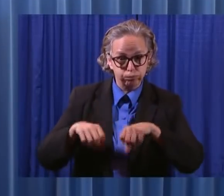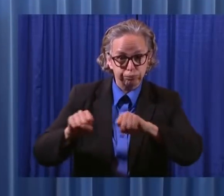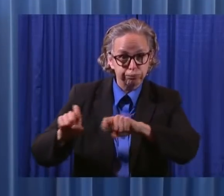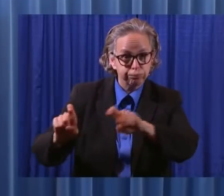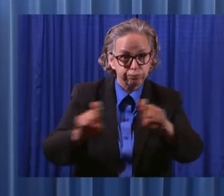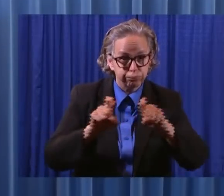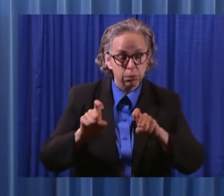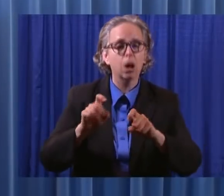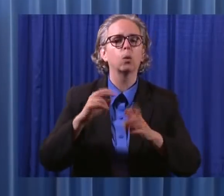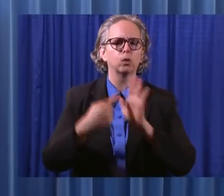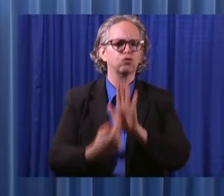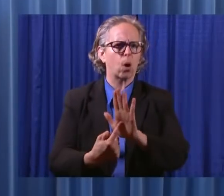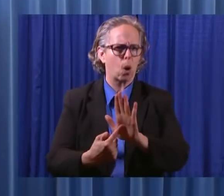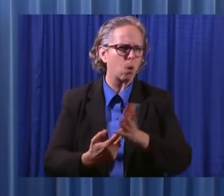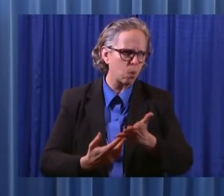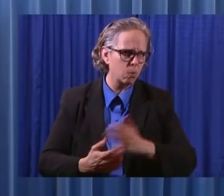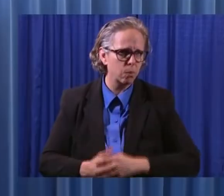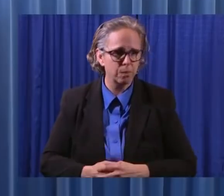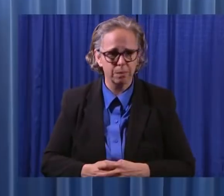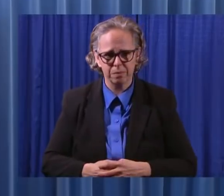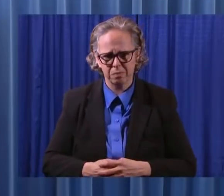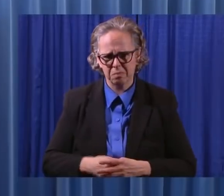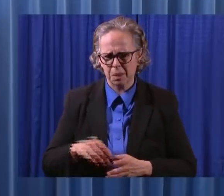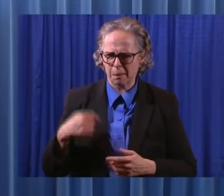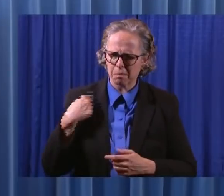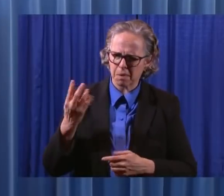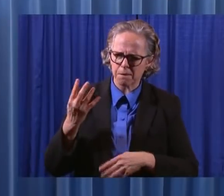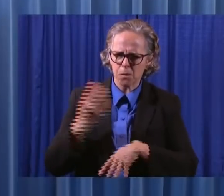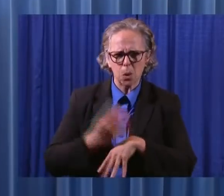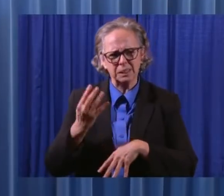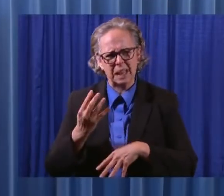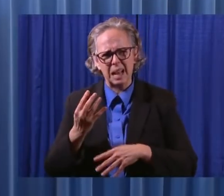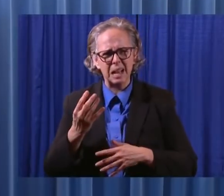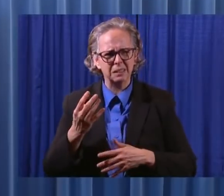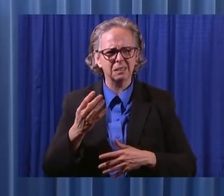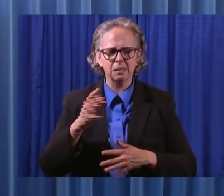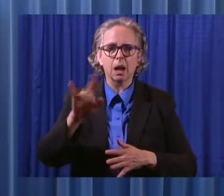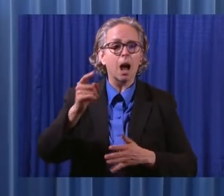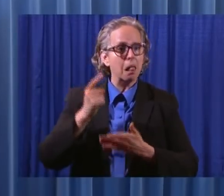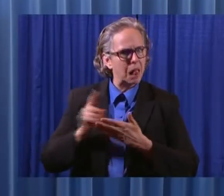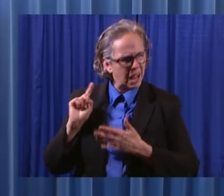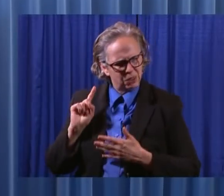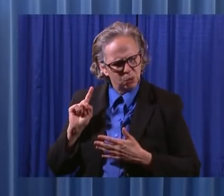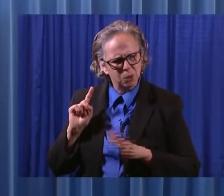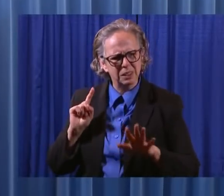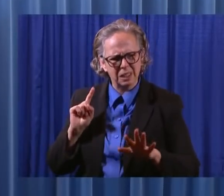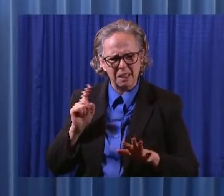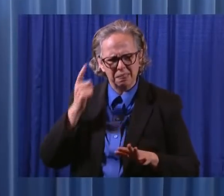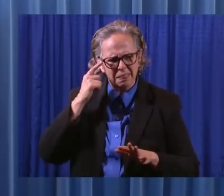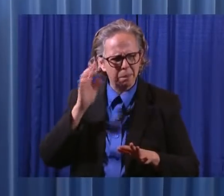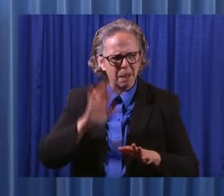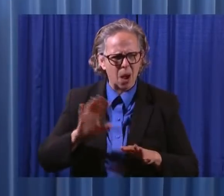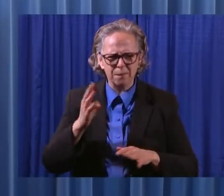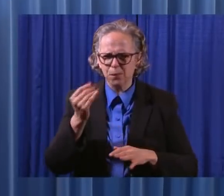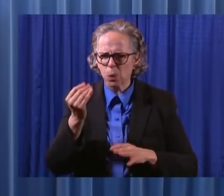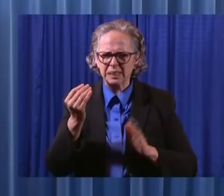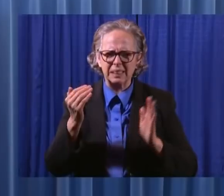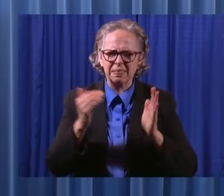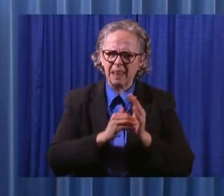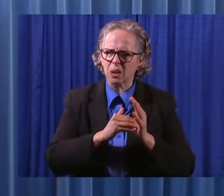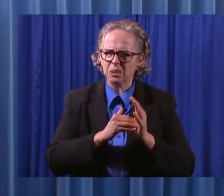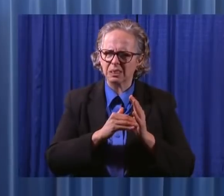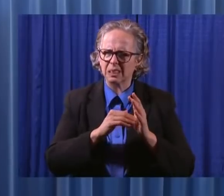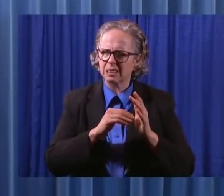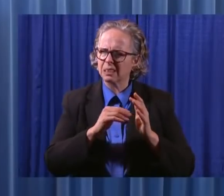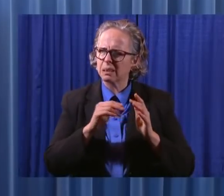I think if you look at the last 4 or 5 days, last week, we're probably averaging about, I don't know, somewhere around 14,000. We